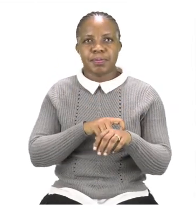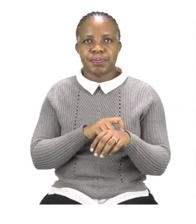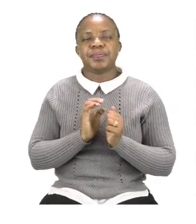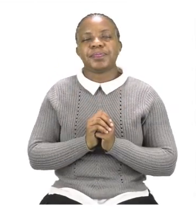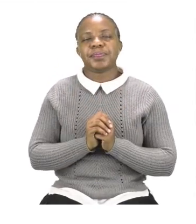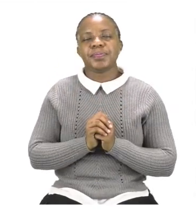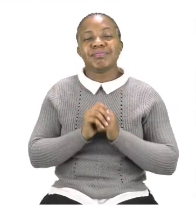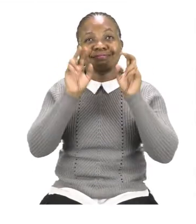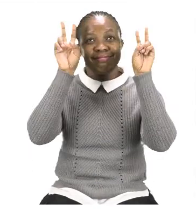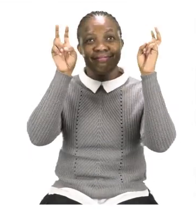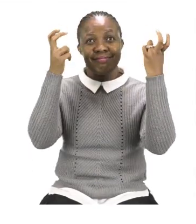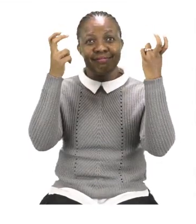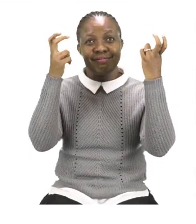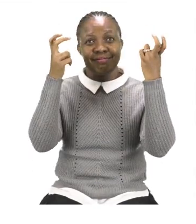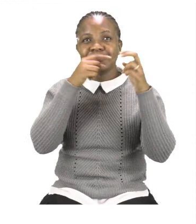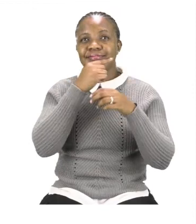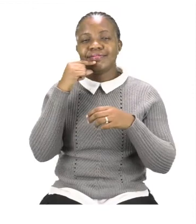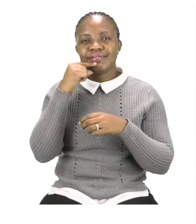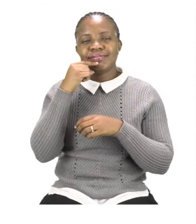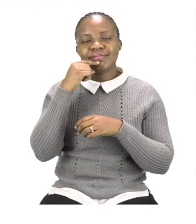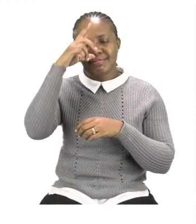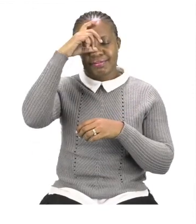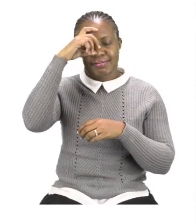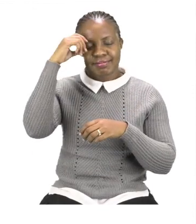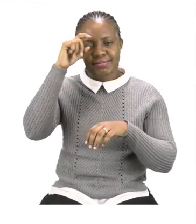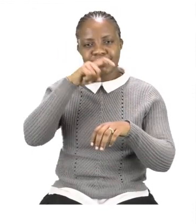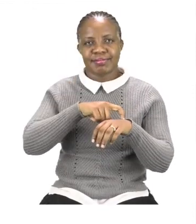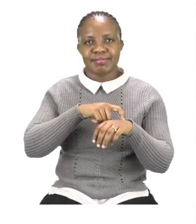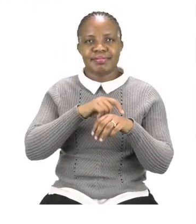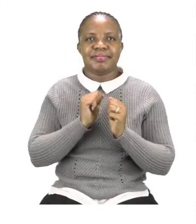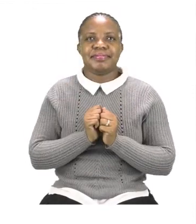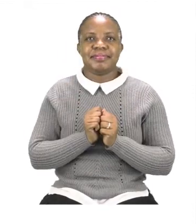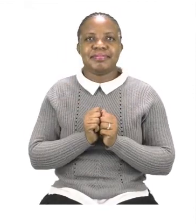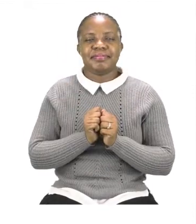of our poem is Summertime.